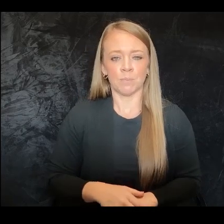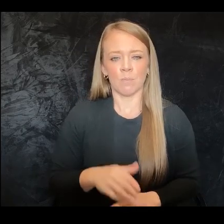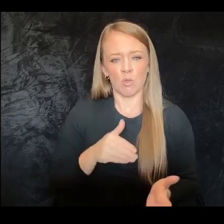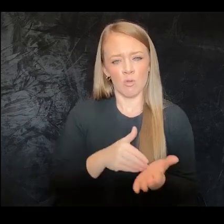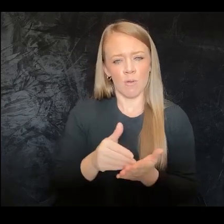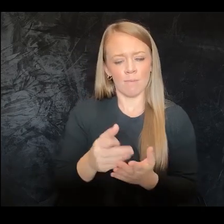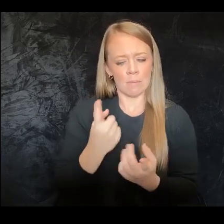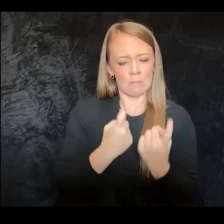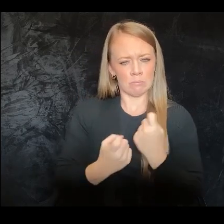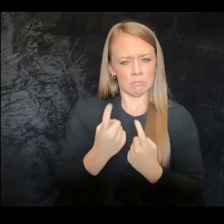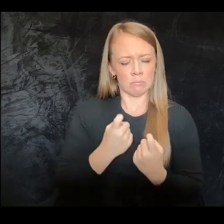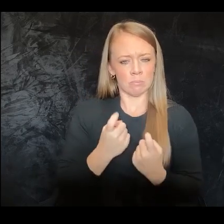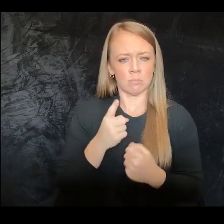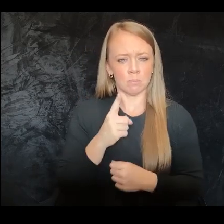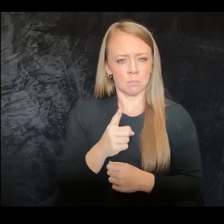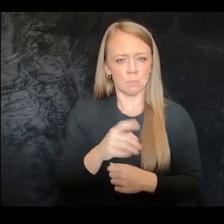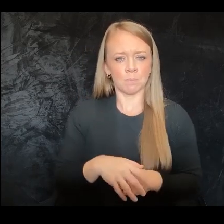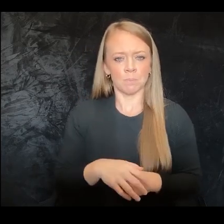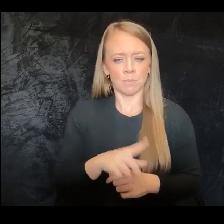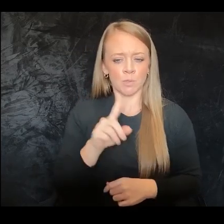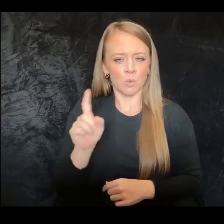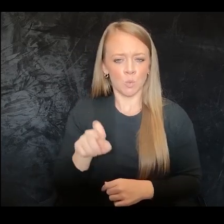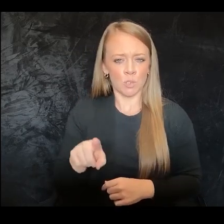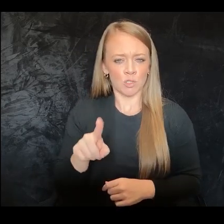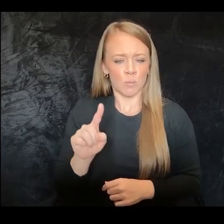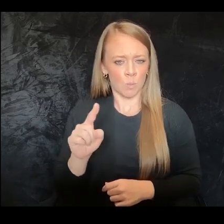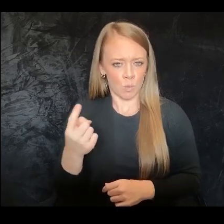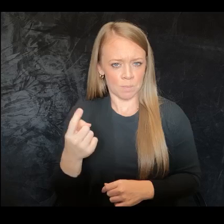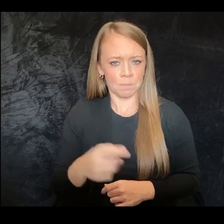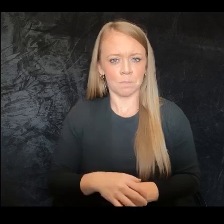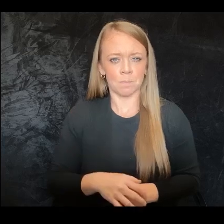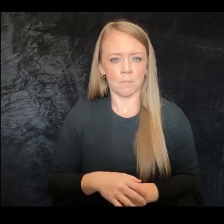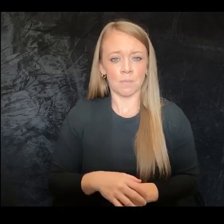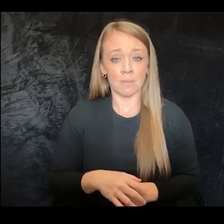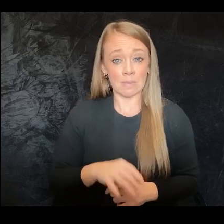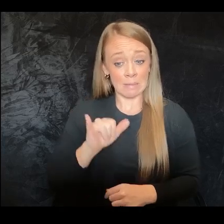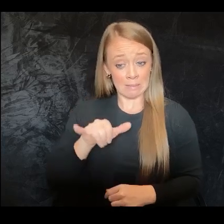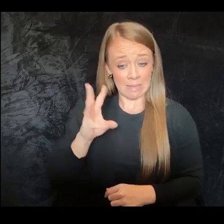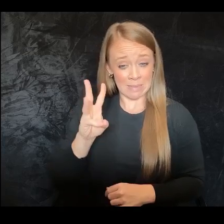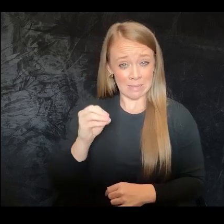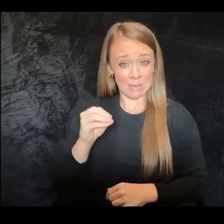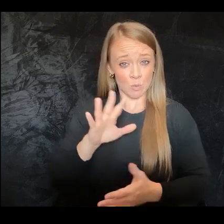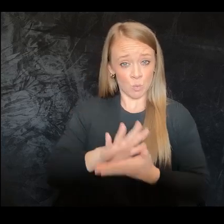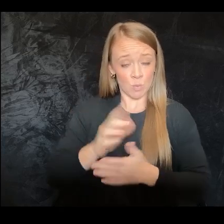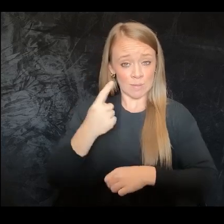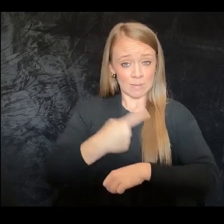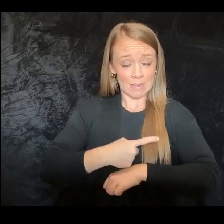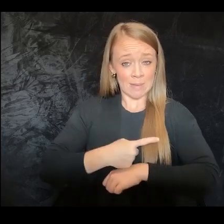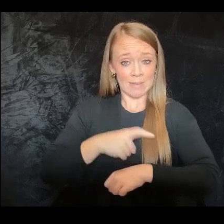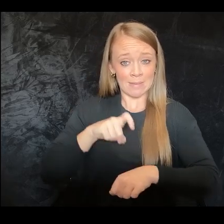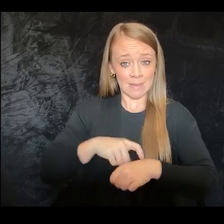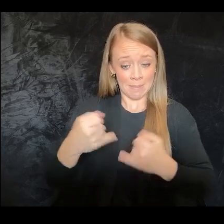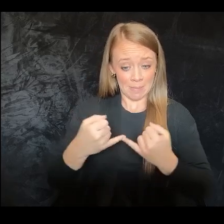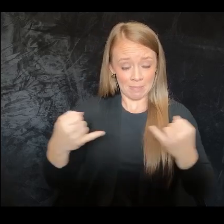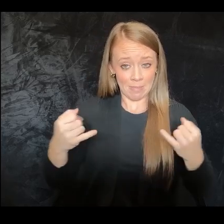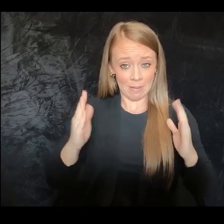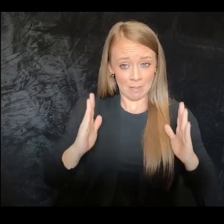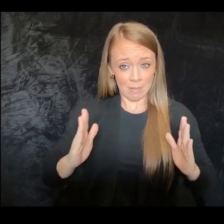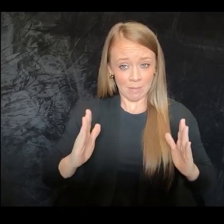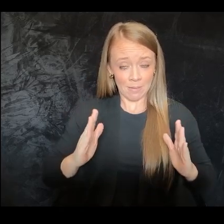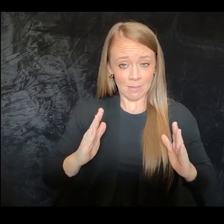Frequently asked question. Question: does the 60 school day timeline end